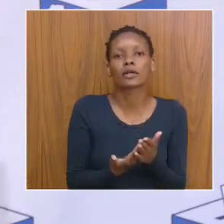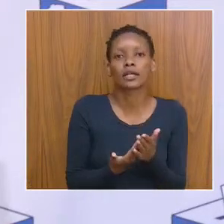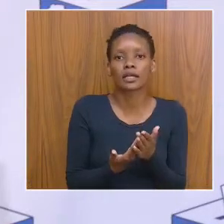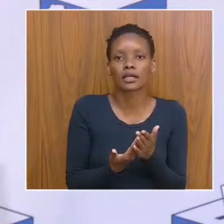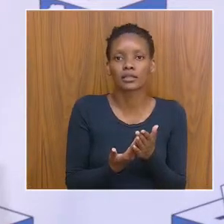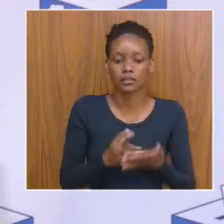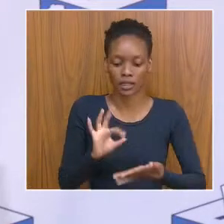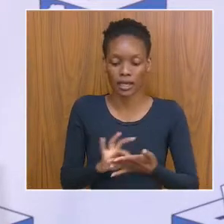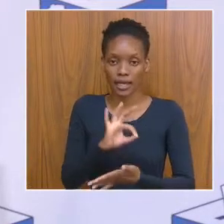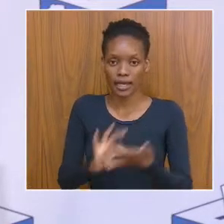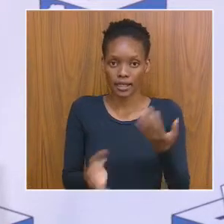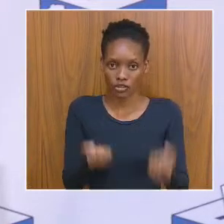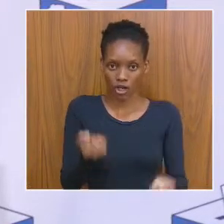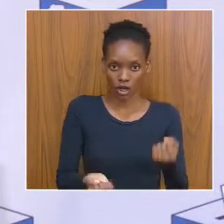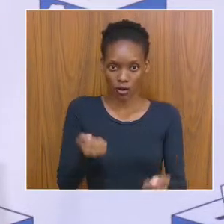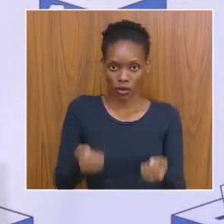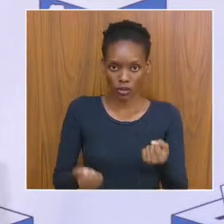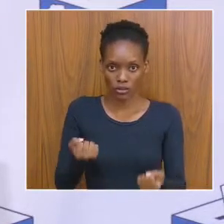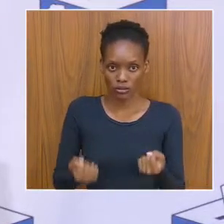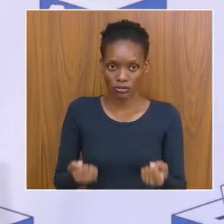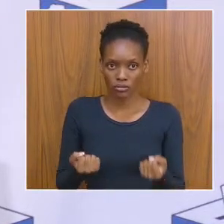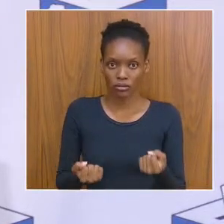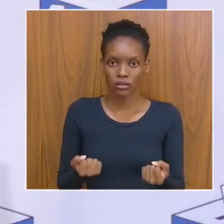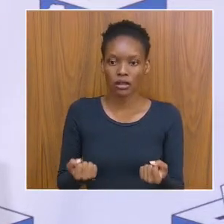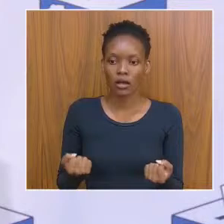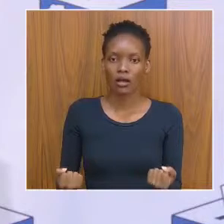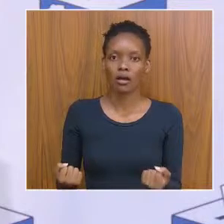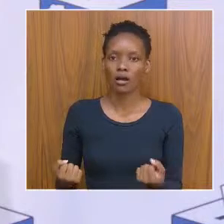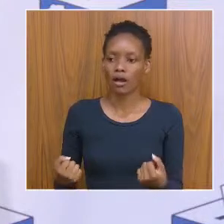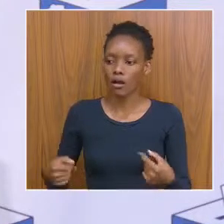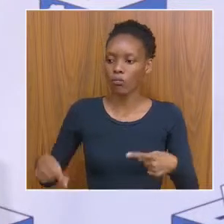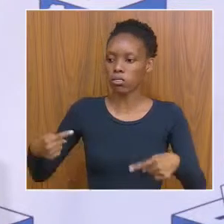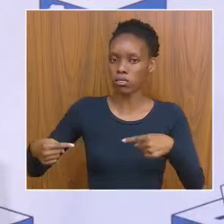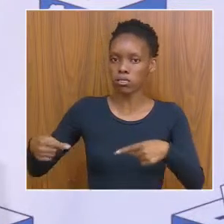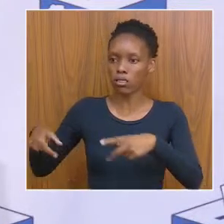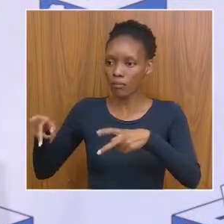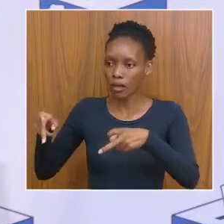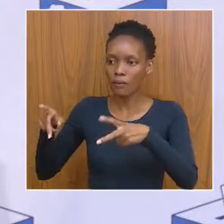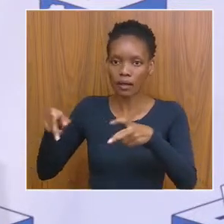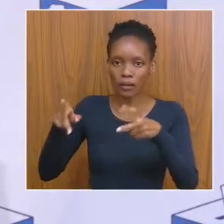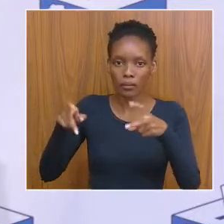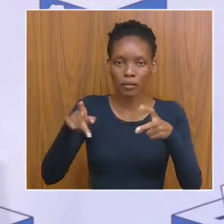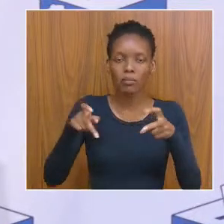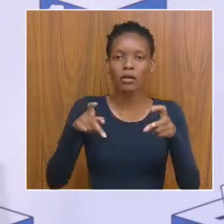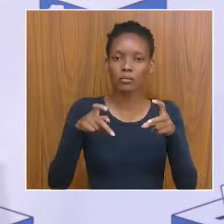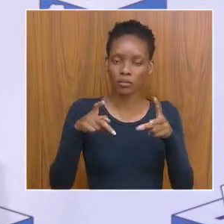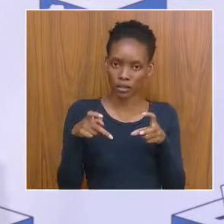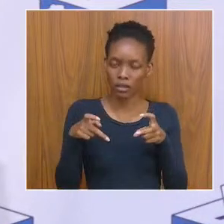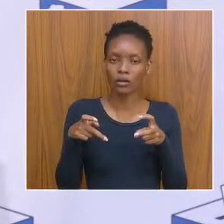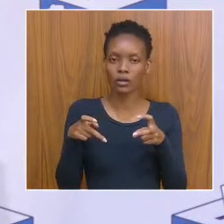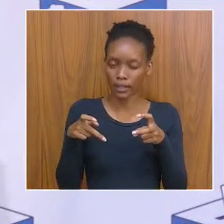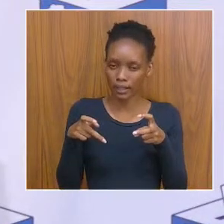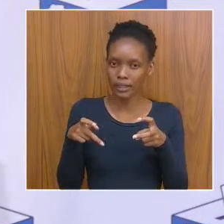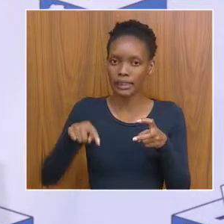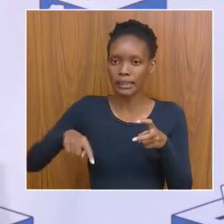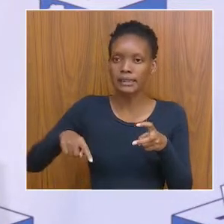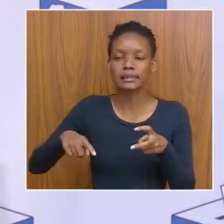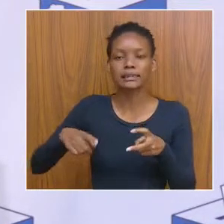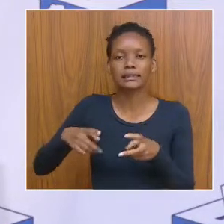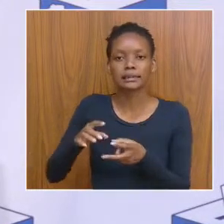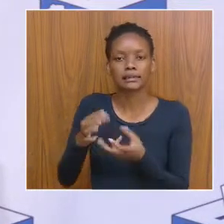Court, having heard arguments before it, extended relief that